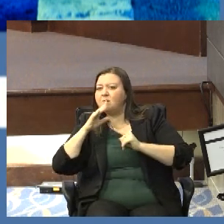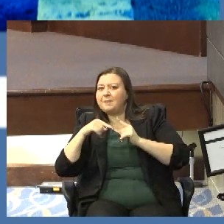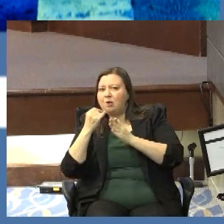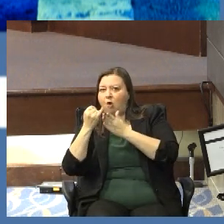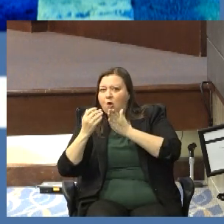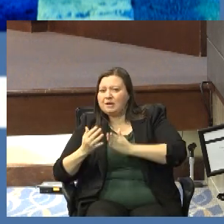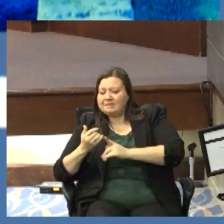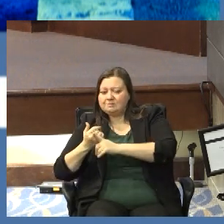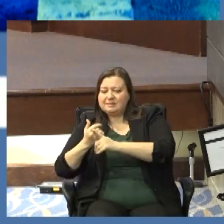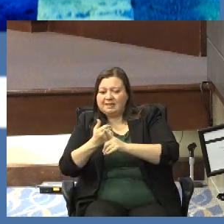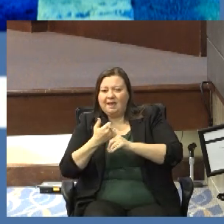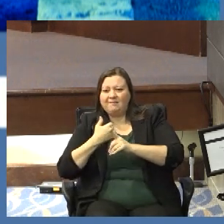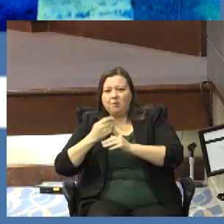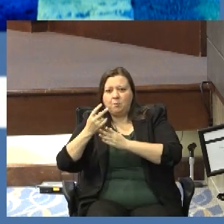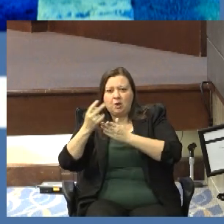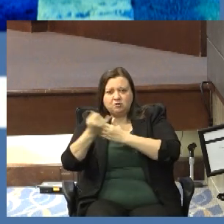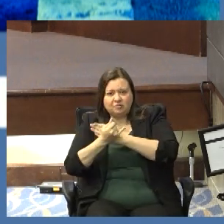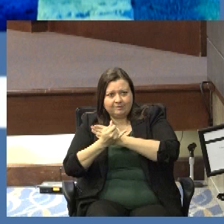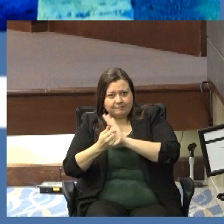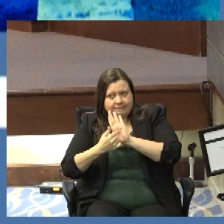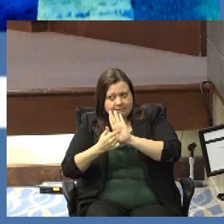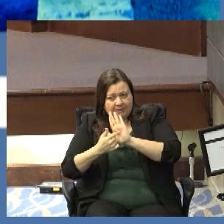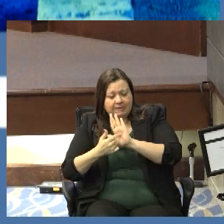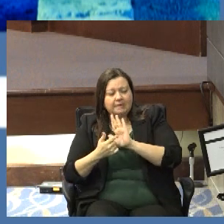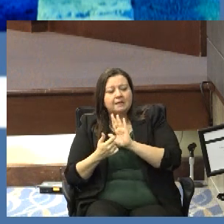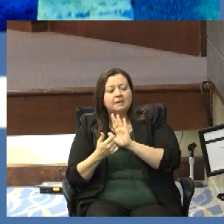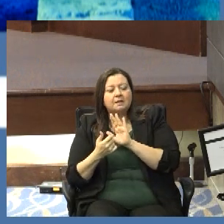artists who had a project on display